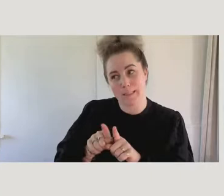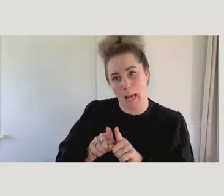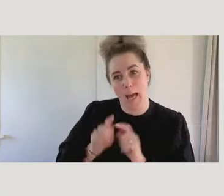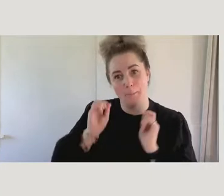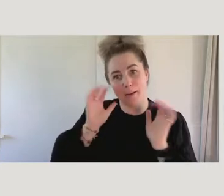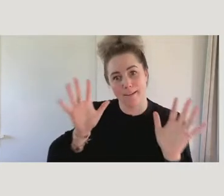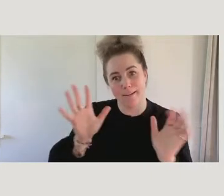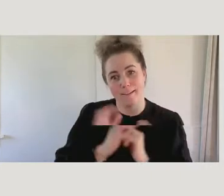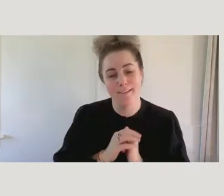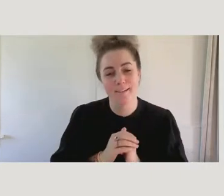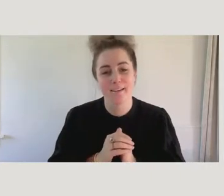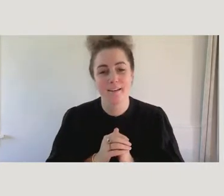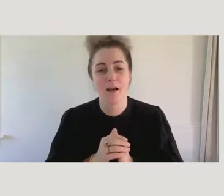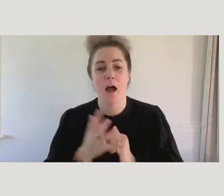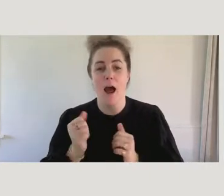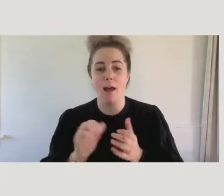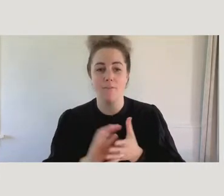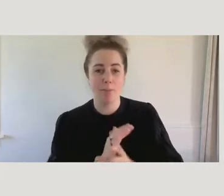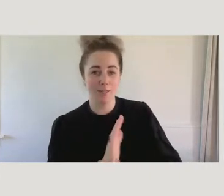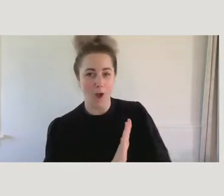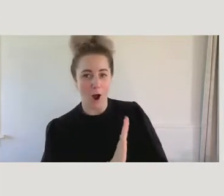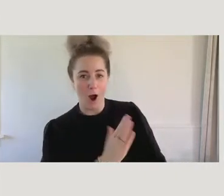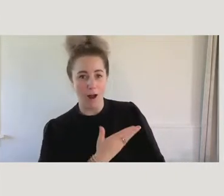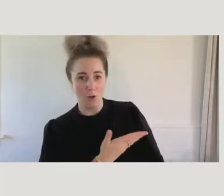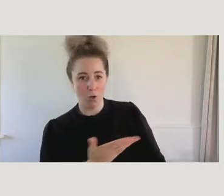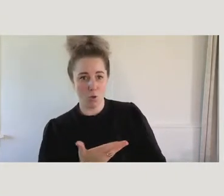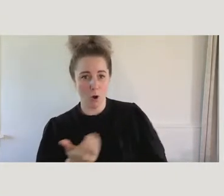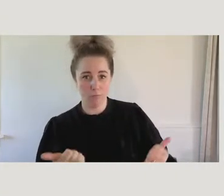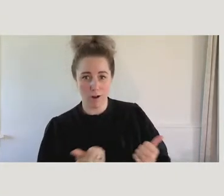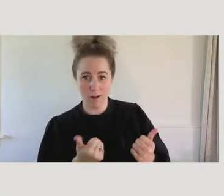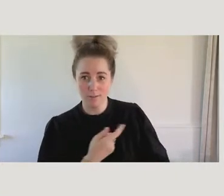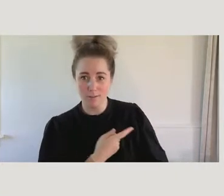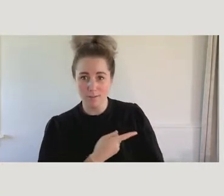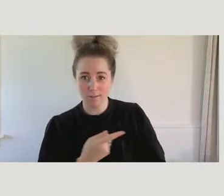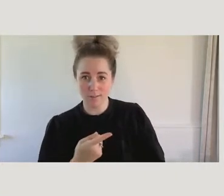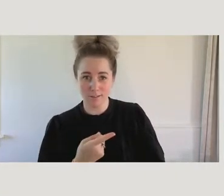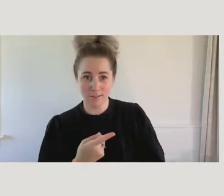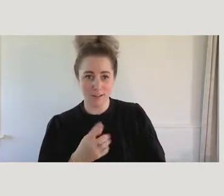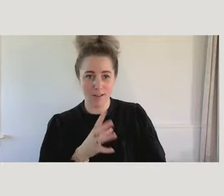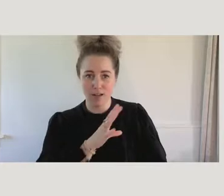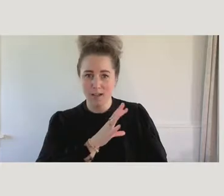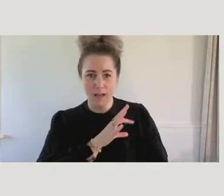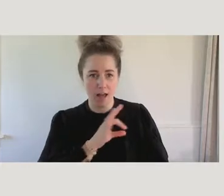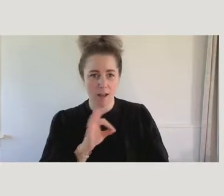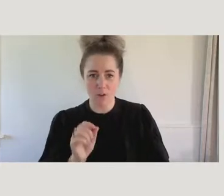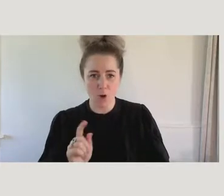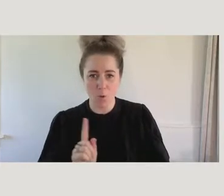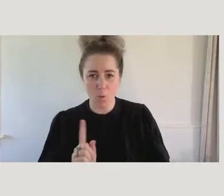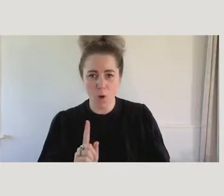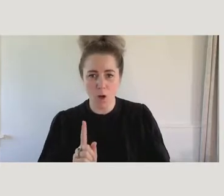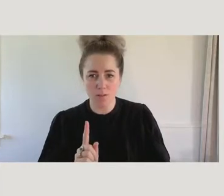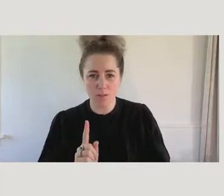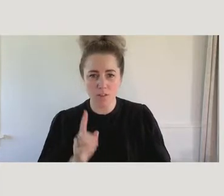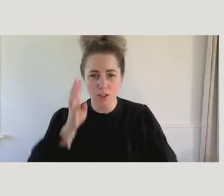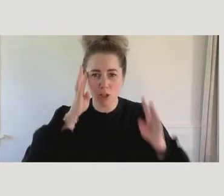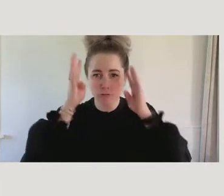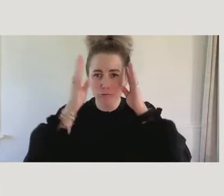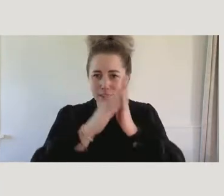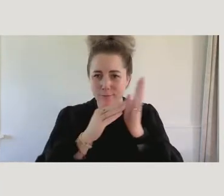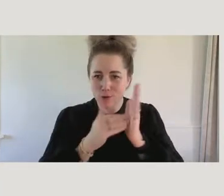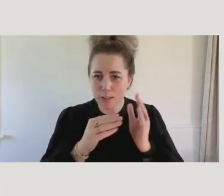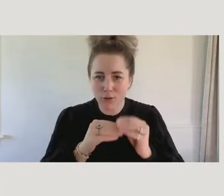have the absolute pleasure of hi are you guys okay they got no chair what happened great of New Zealand